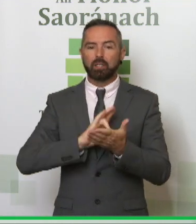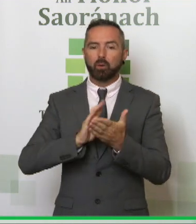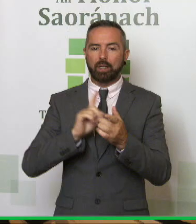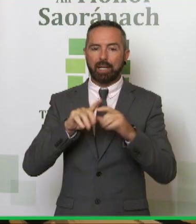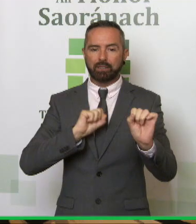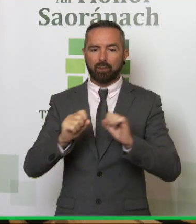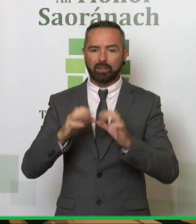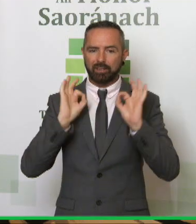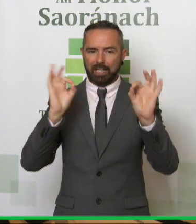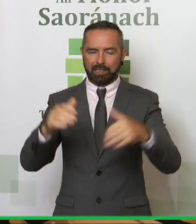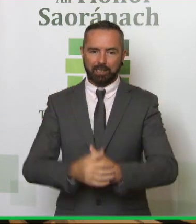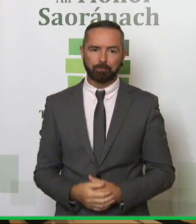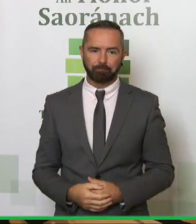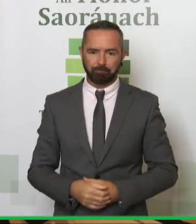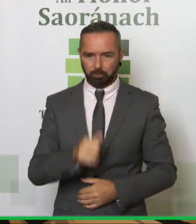fantastic.